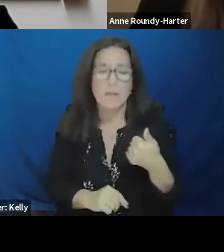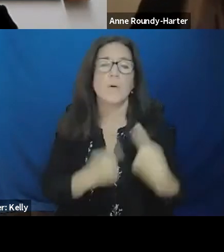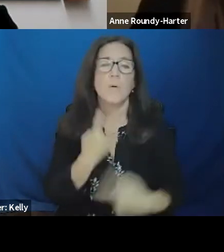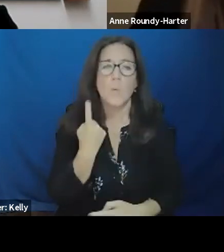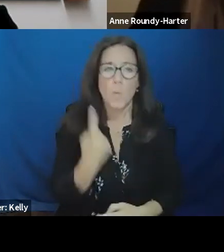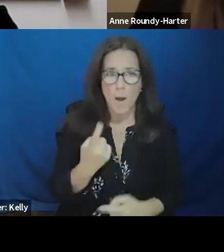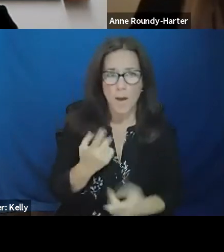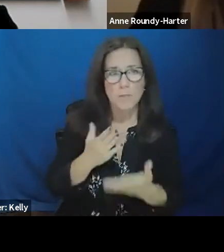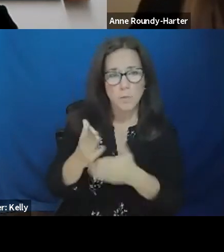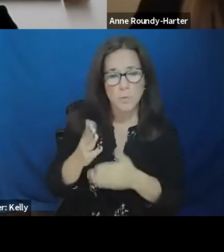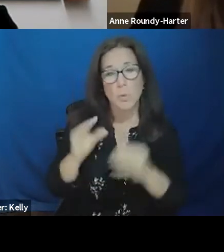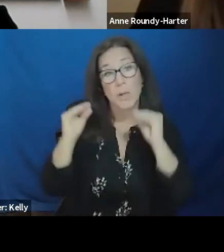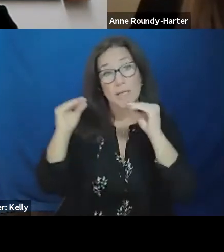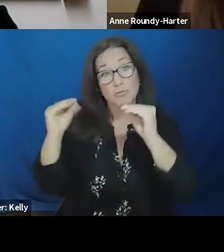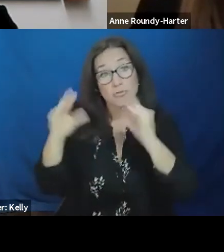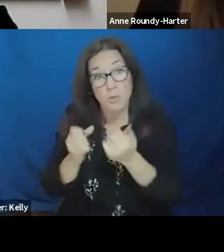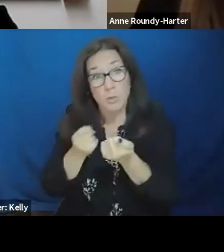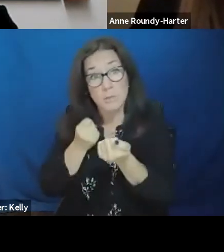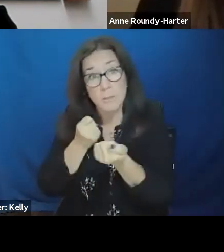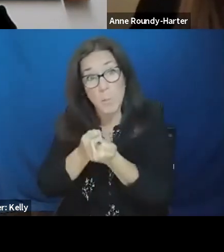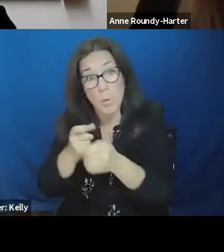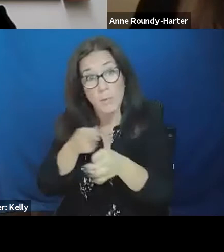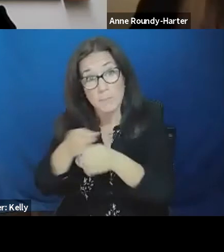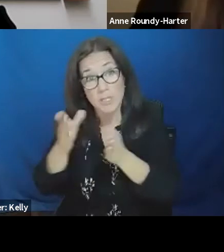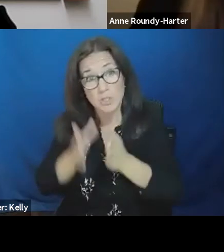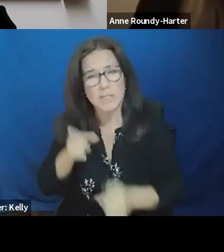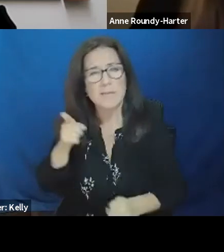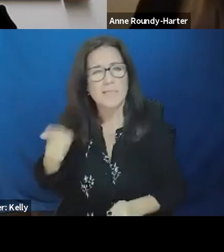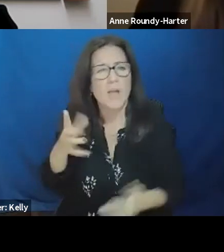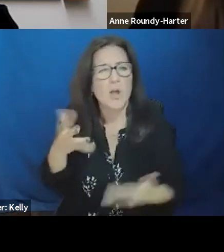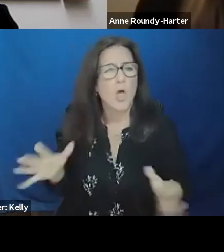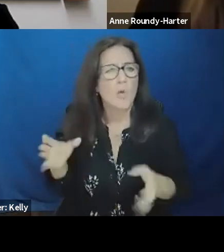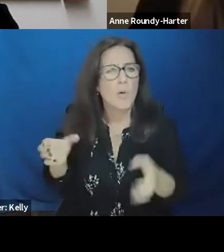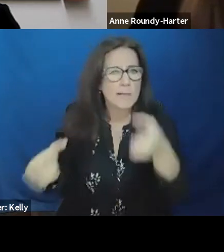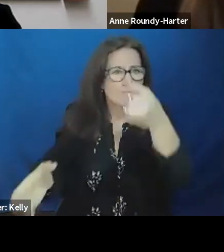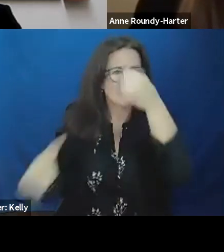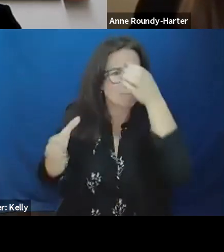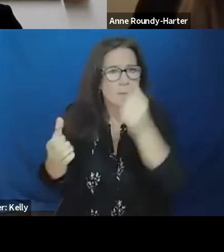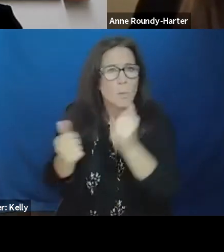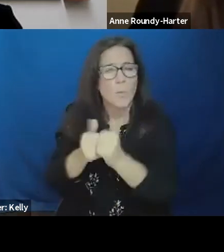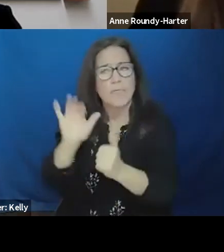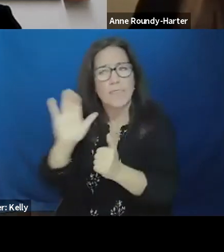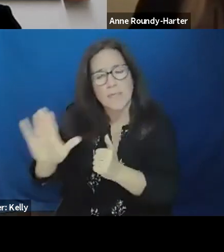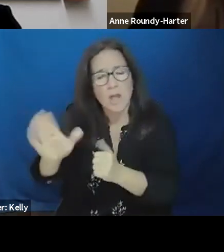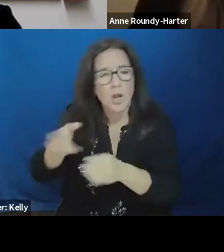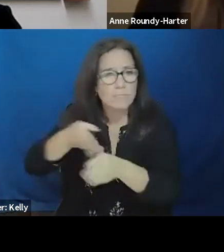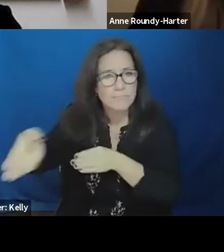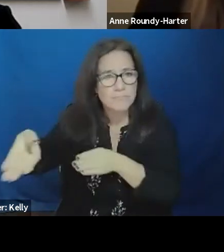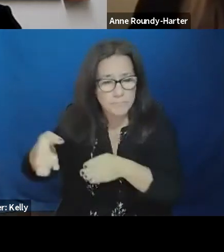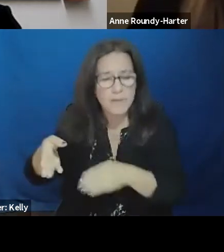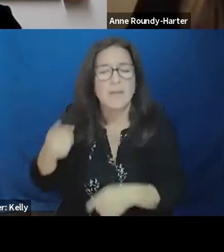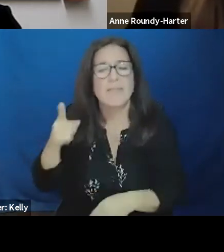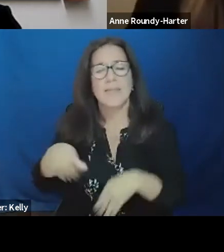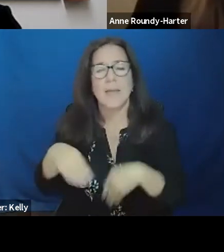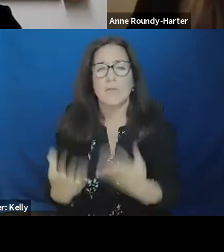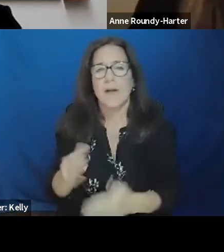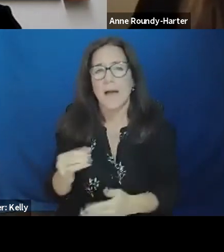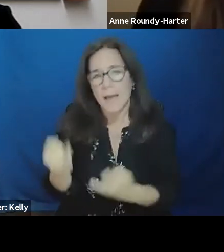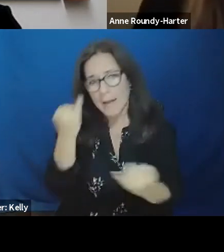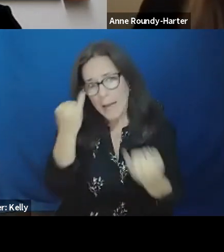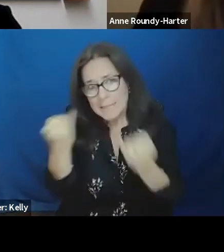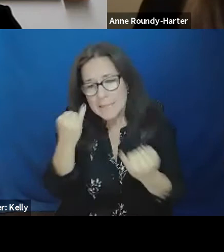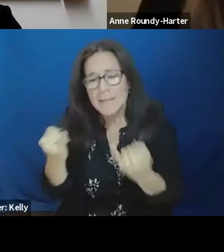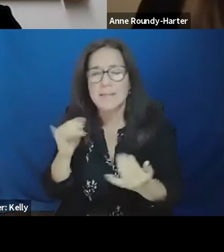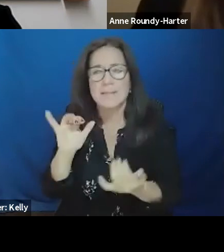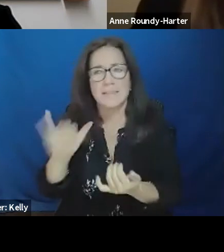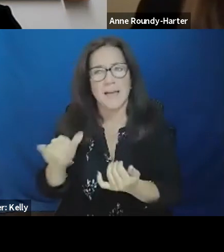lead experts in their different content areas, and they provide suggestions and ideas around the curriculum that is most appropriate for